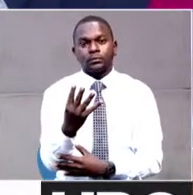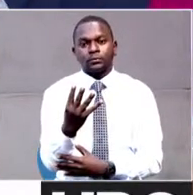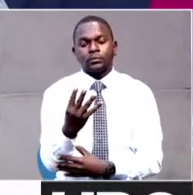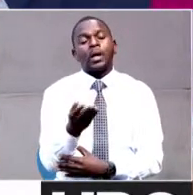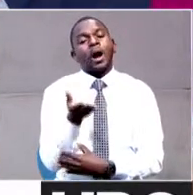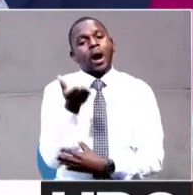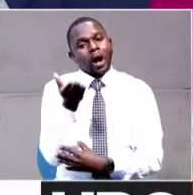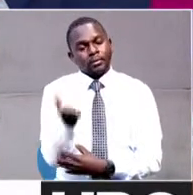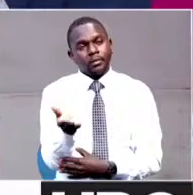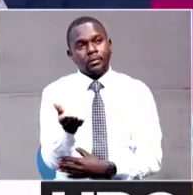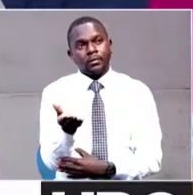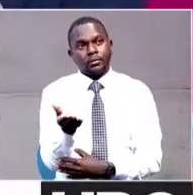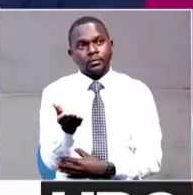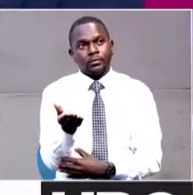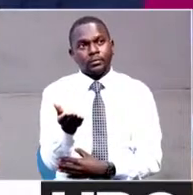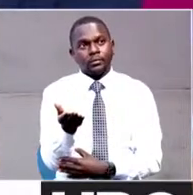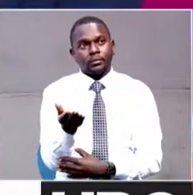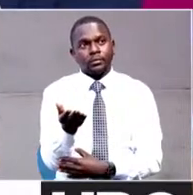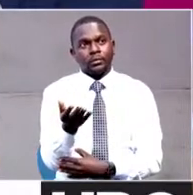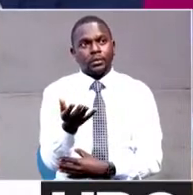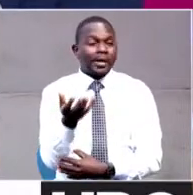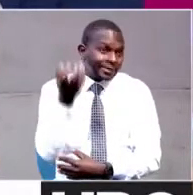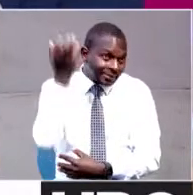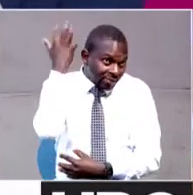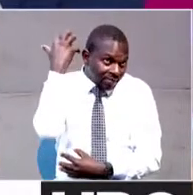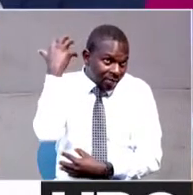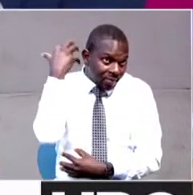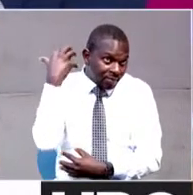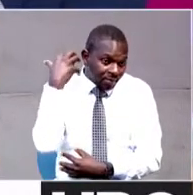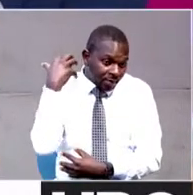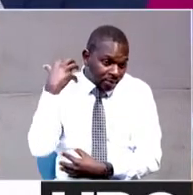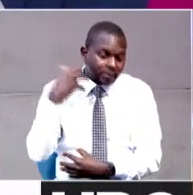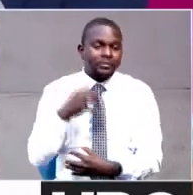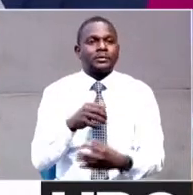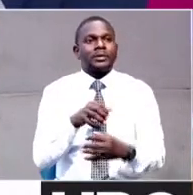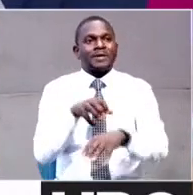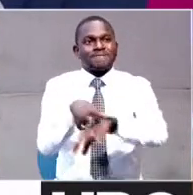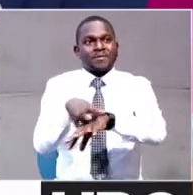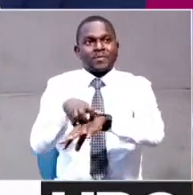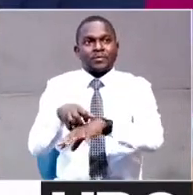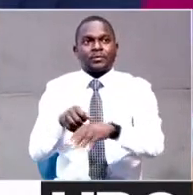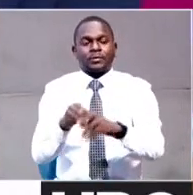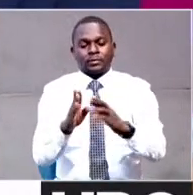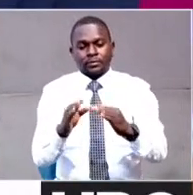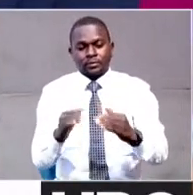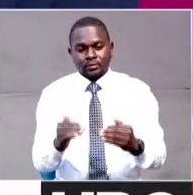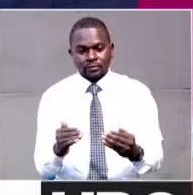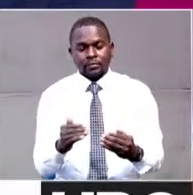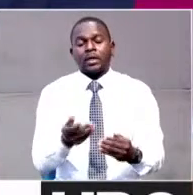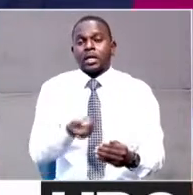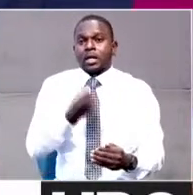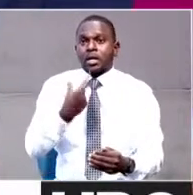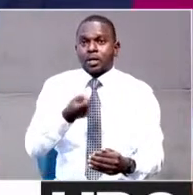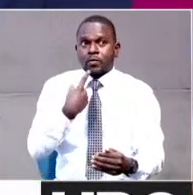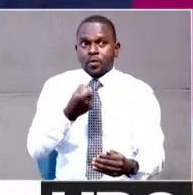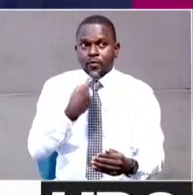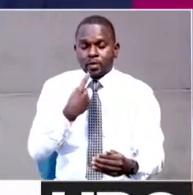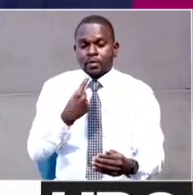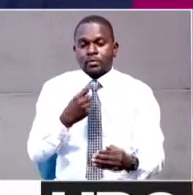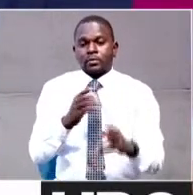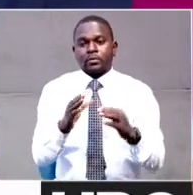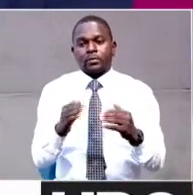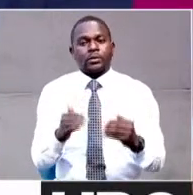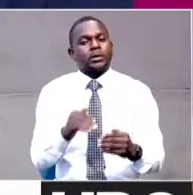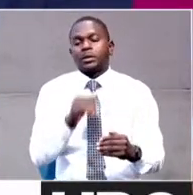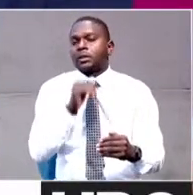he also had healing scars in his back, buttocks, thighs, hands, for which he is in medication, and